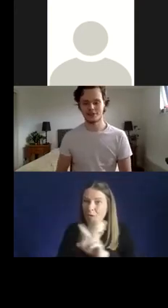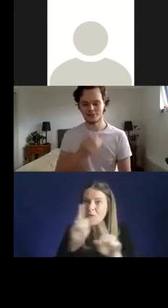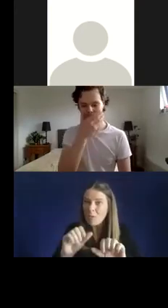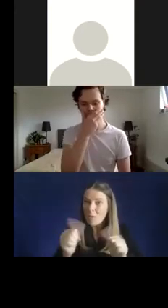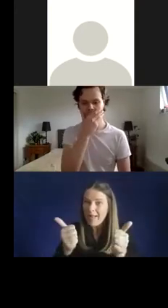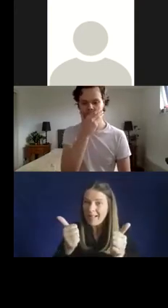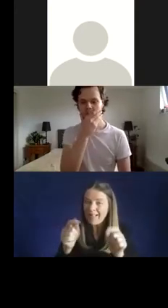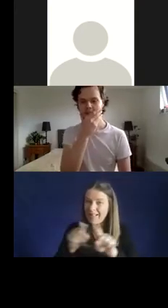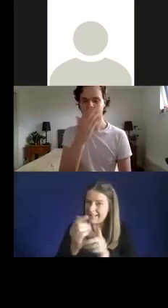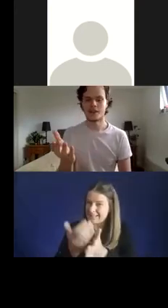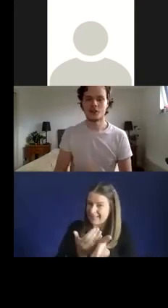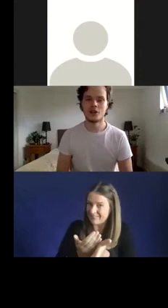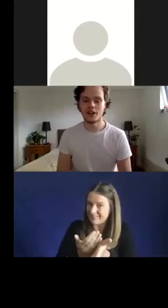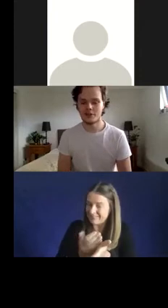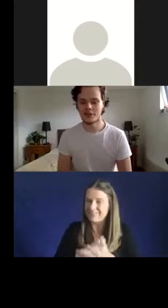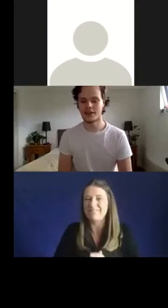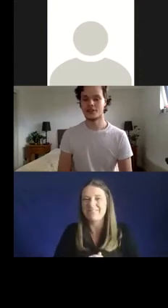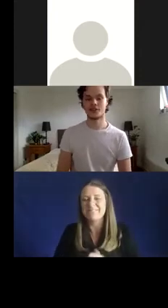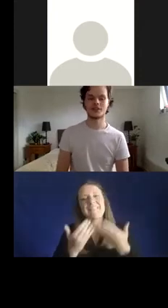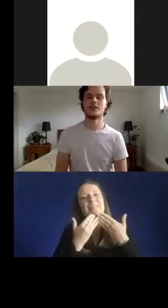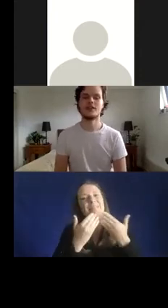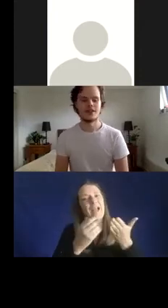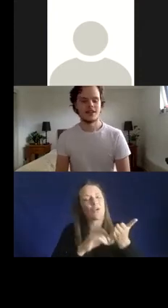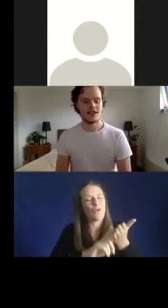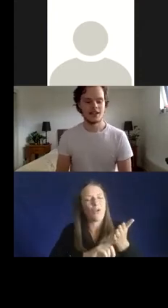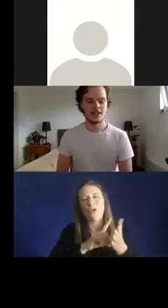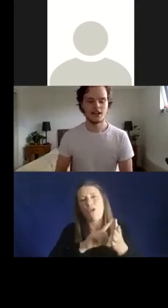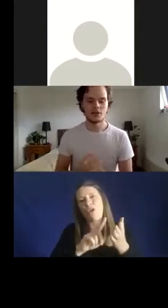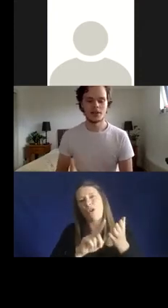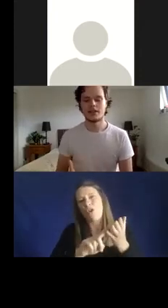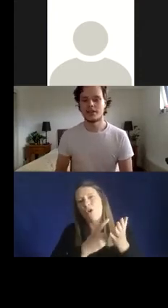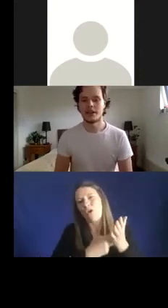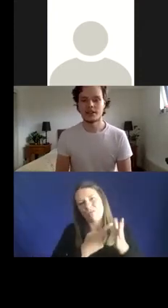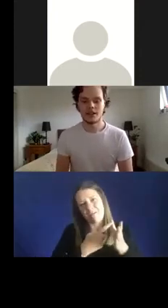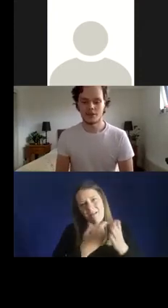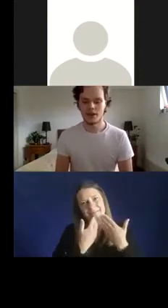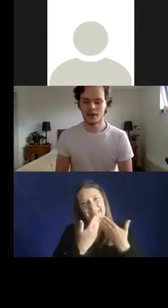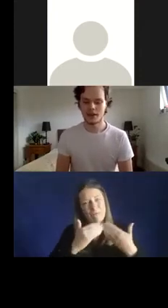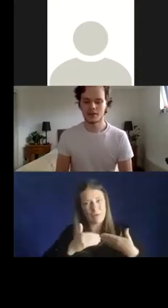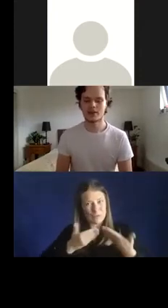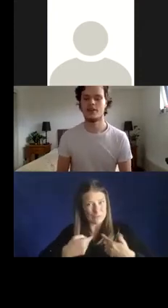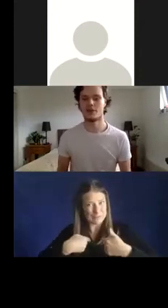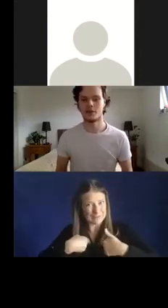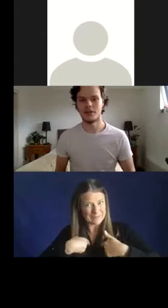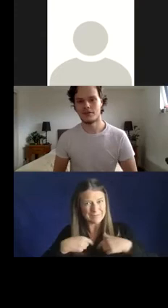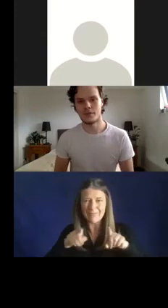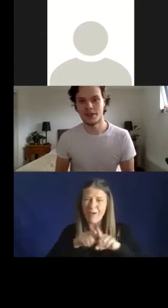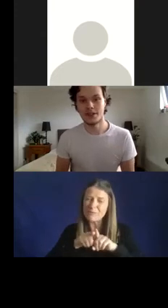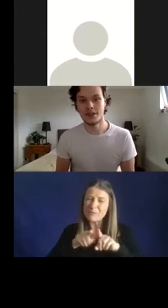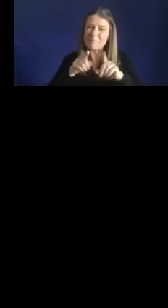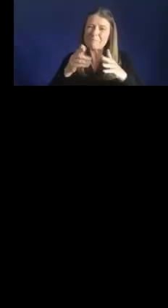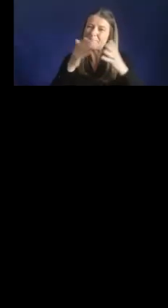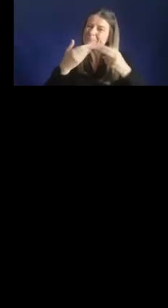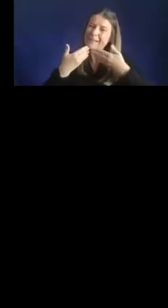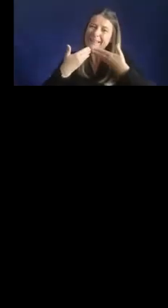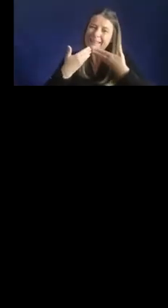safe. Thank you, Laura, for that introduction. And I would like to extend my thanks to everyone for being here